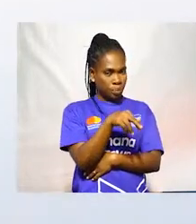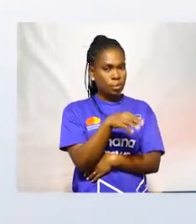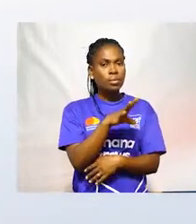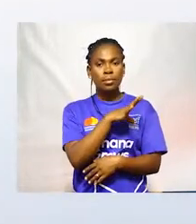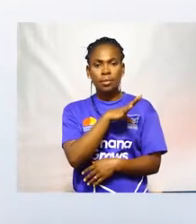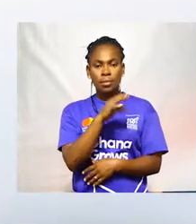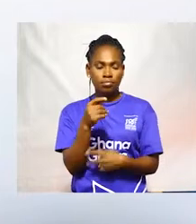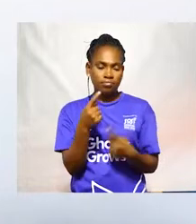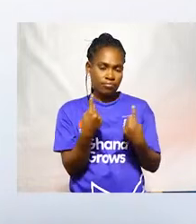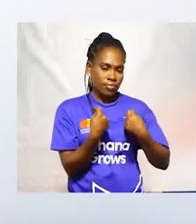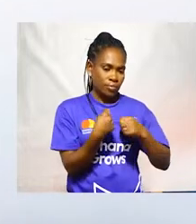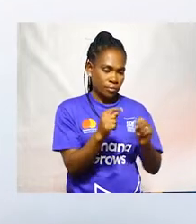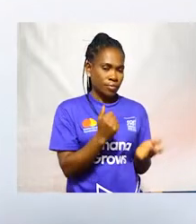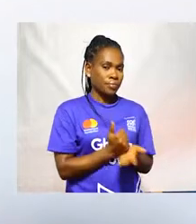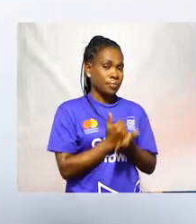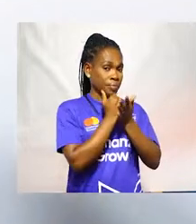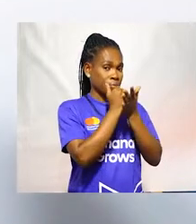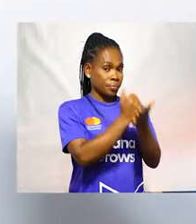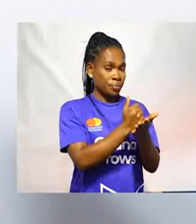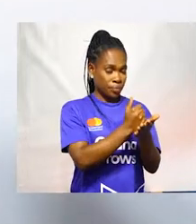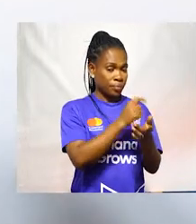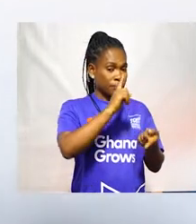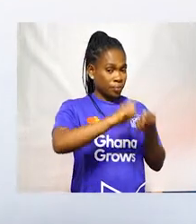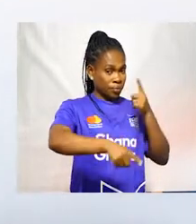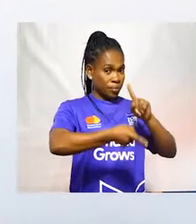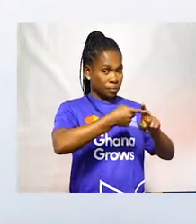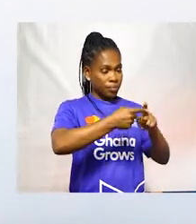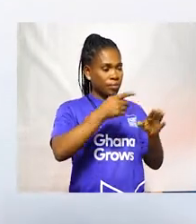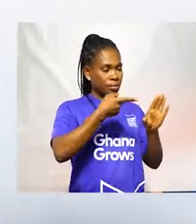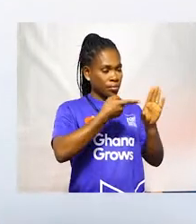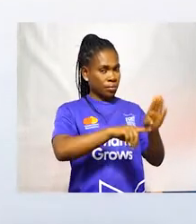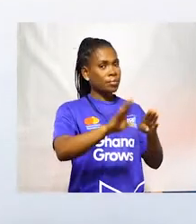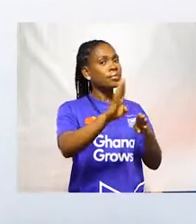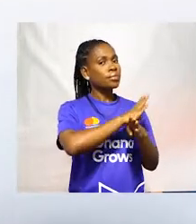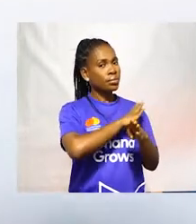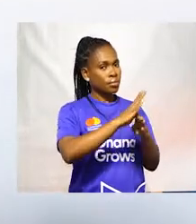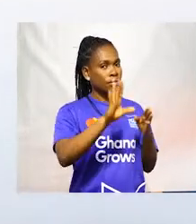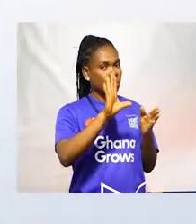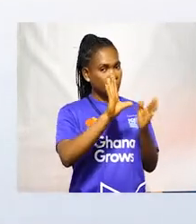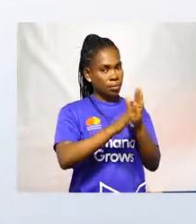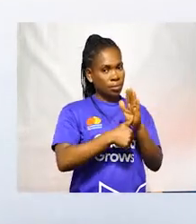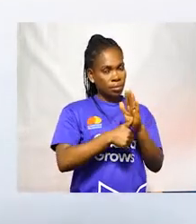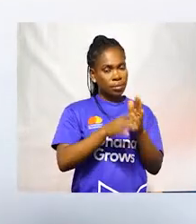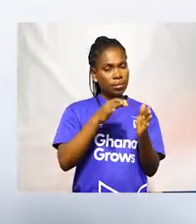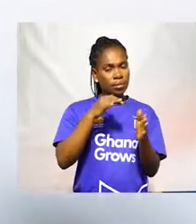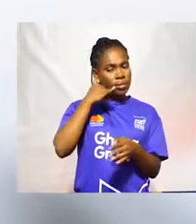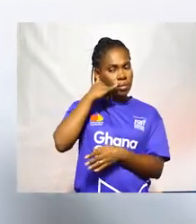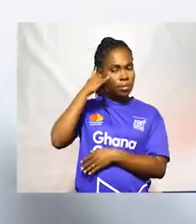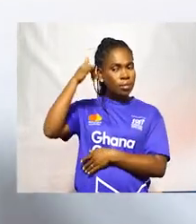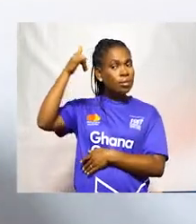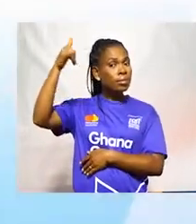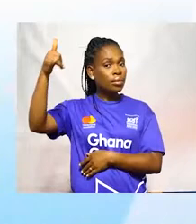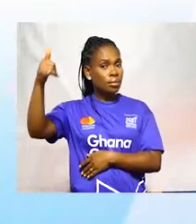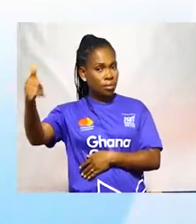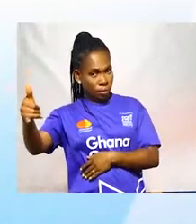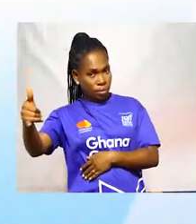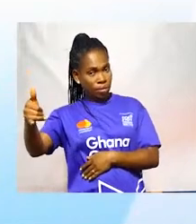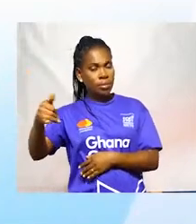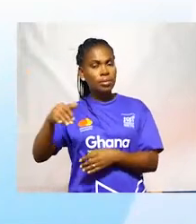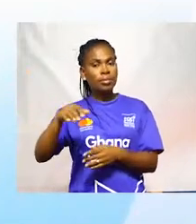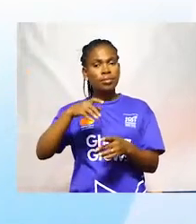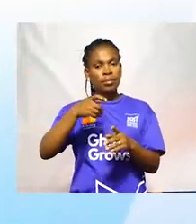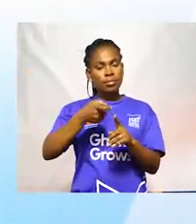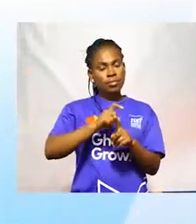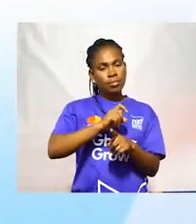I was trying to help a friend set up his business. Then I got a call from Kina Likimani. At the time,